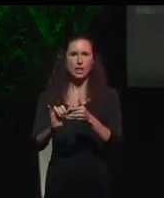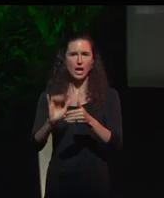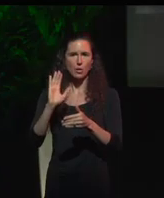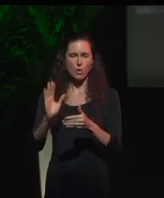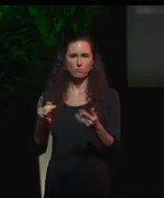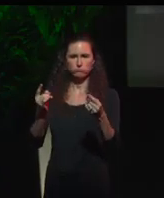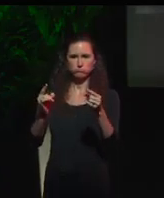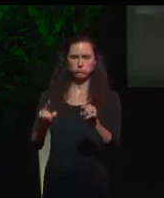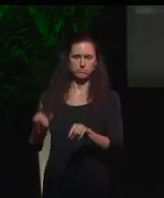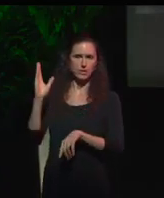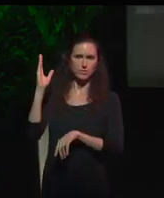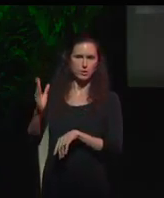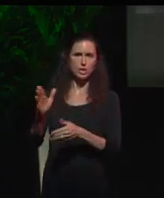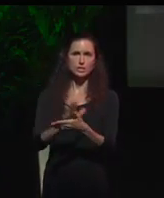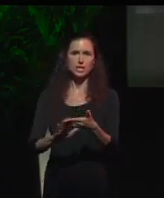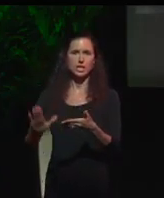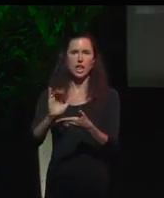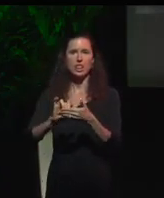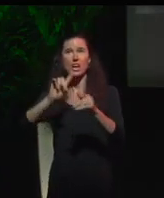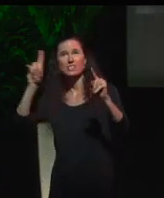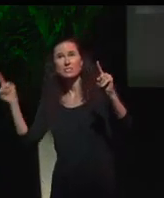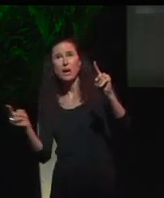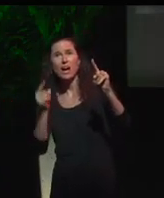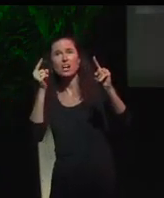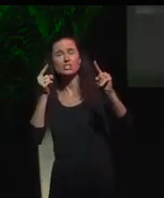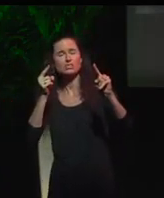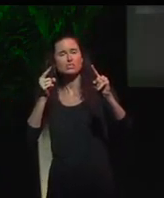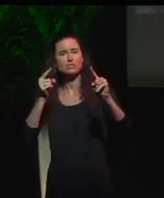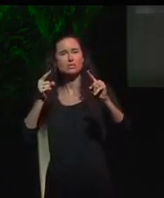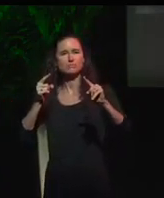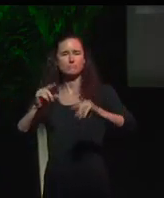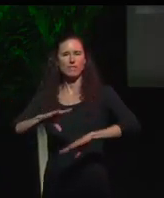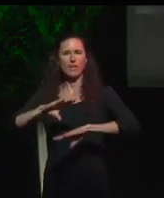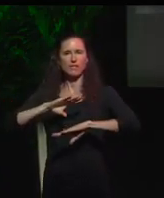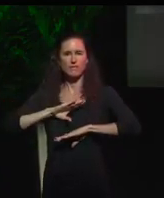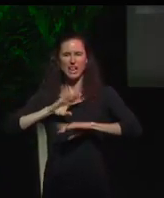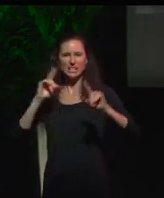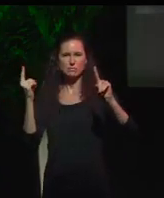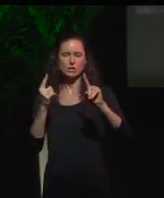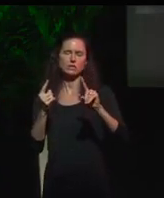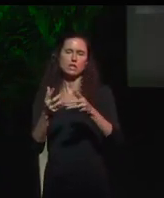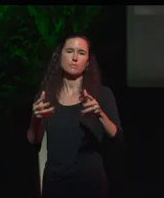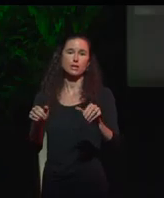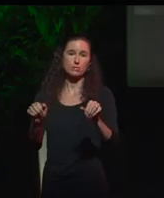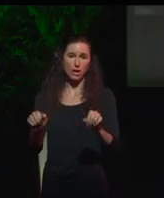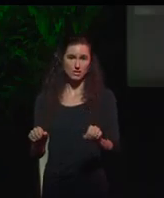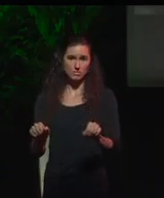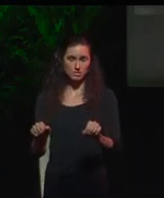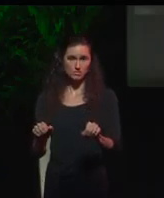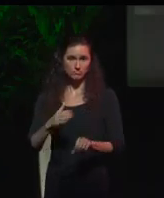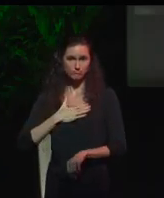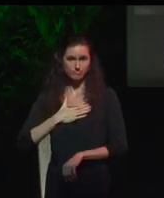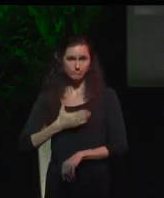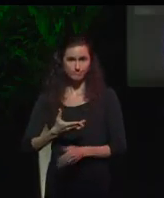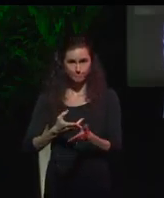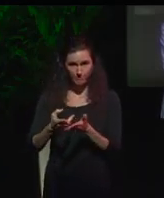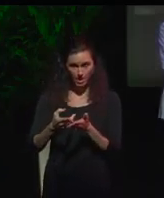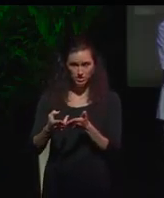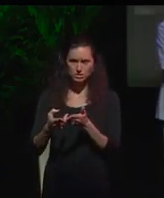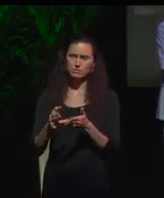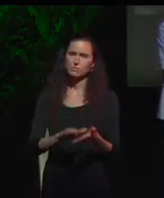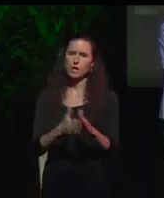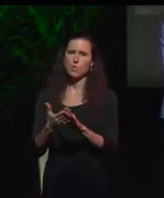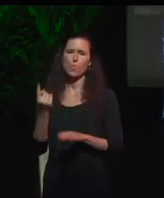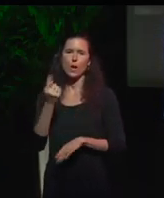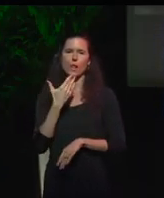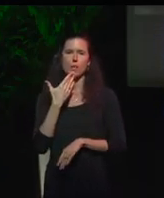before us as a college that aspires to fulfill its mission as fully as possible, and frankly, to become one of the best